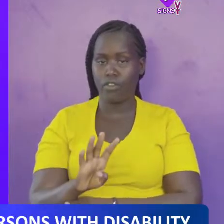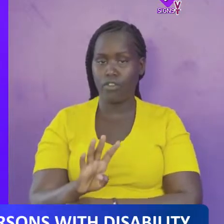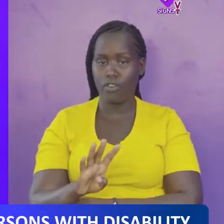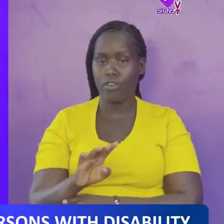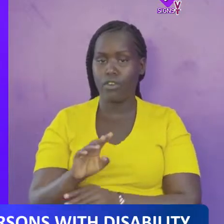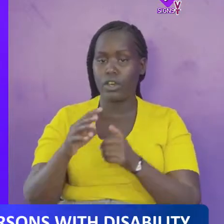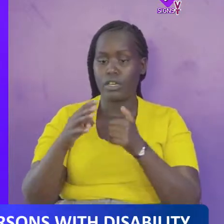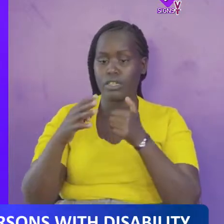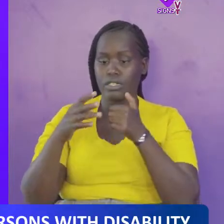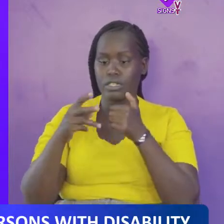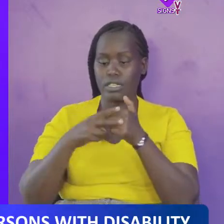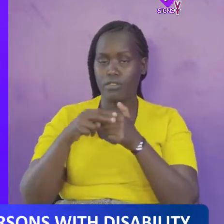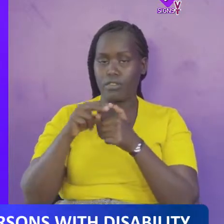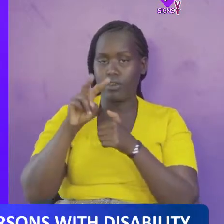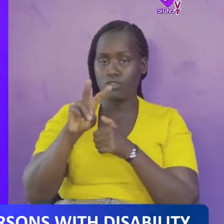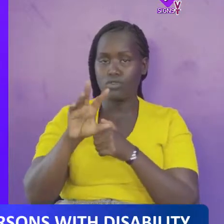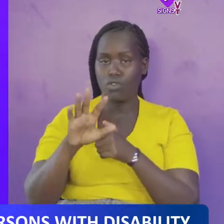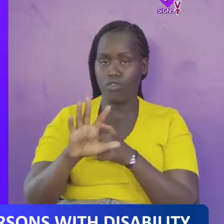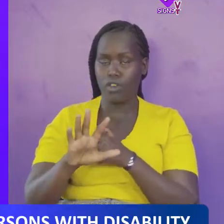725